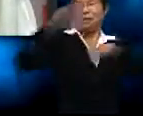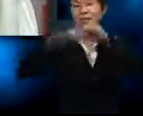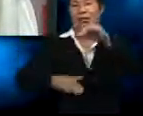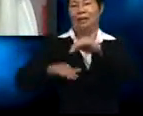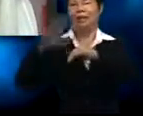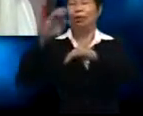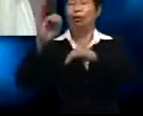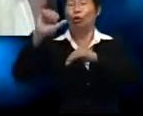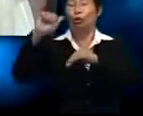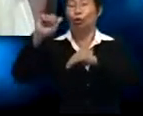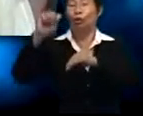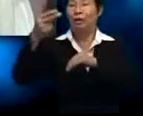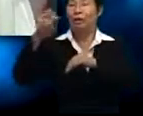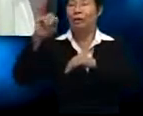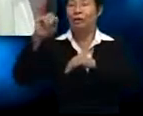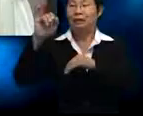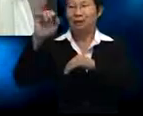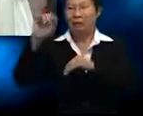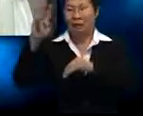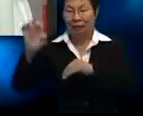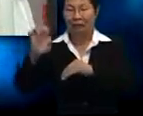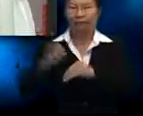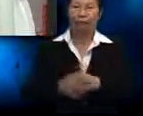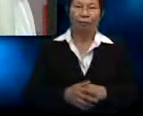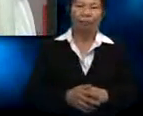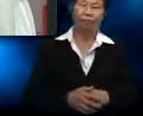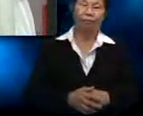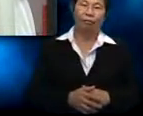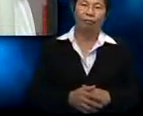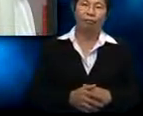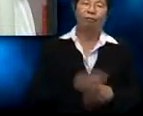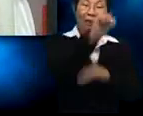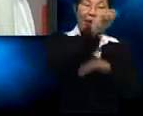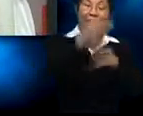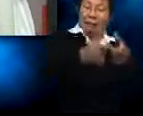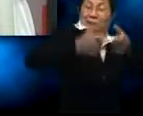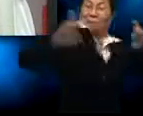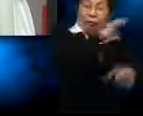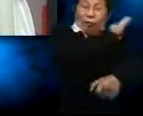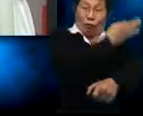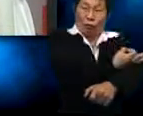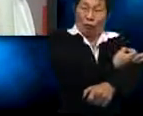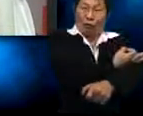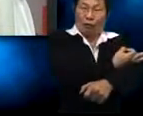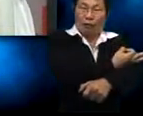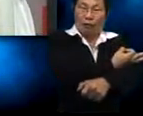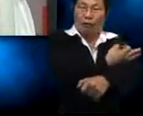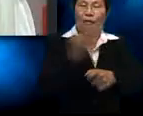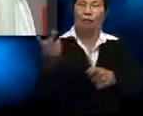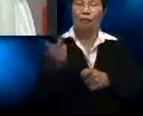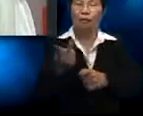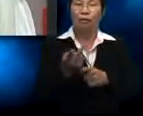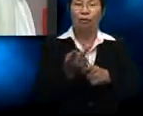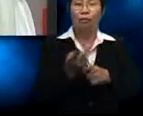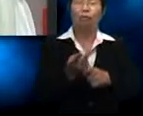surfaces increases. And when cohesive forces are greater than adhesive forces, the area of contact between the two types of